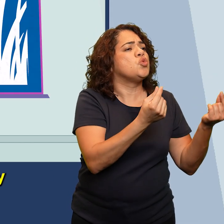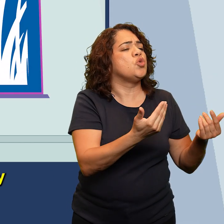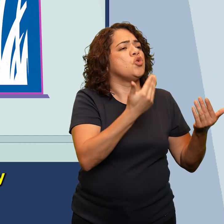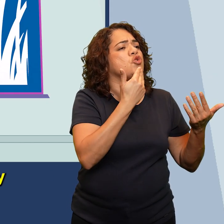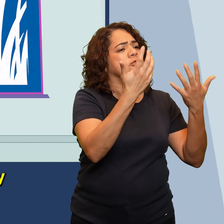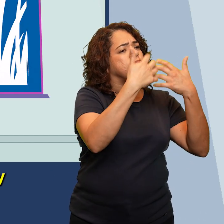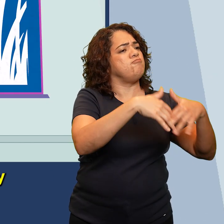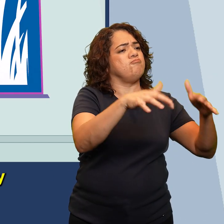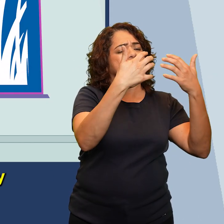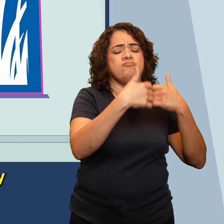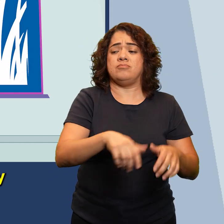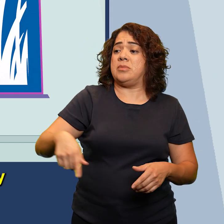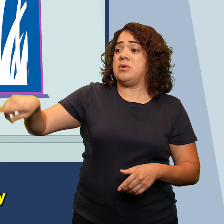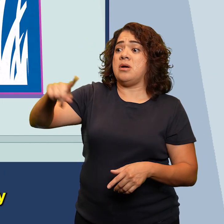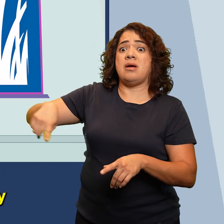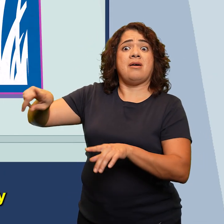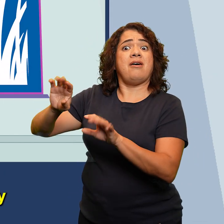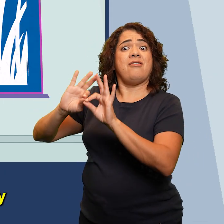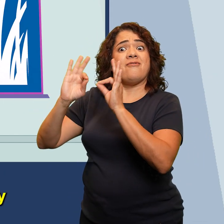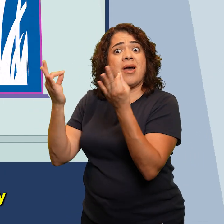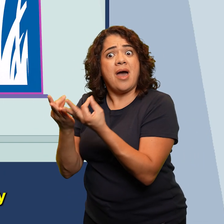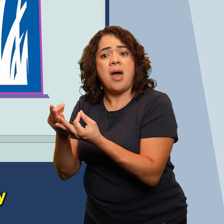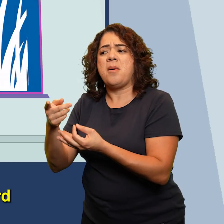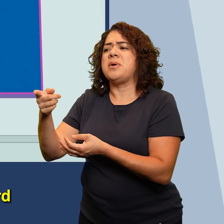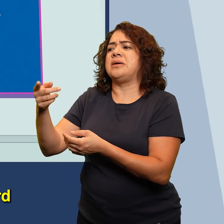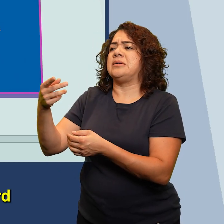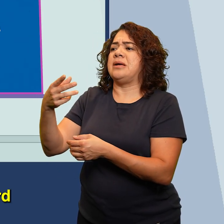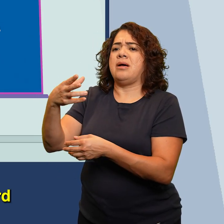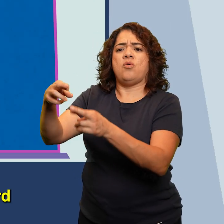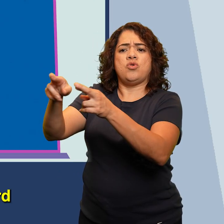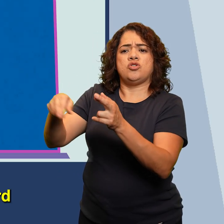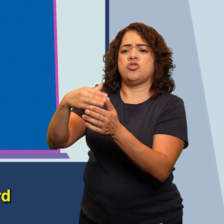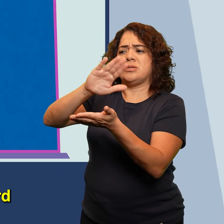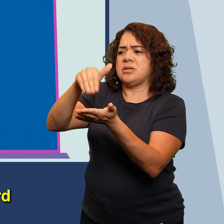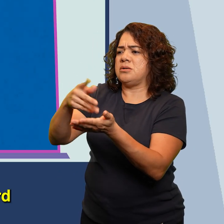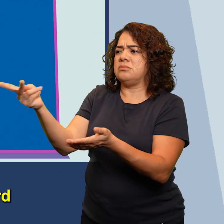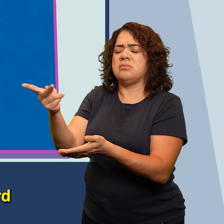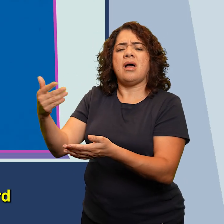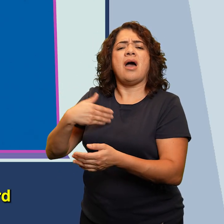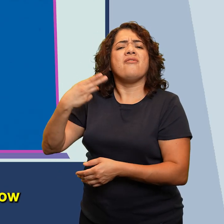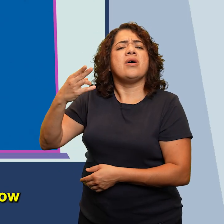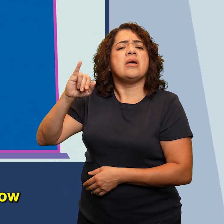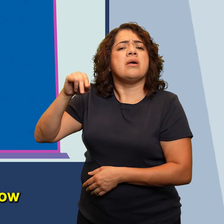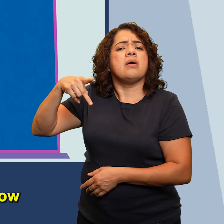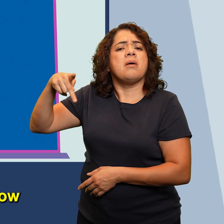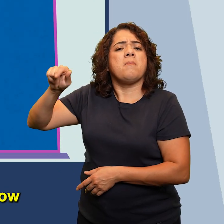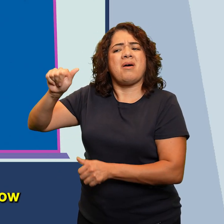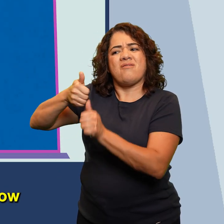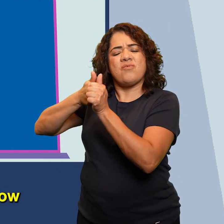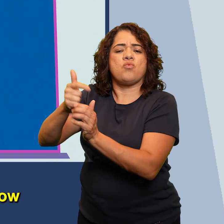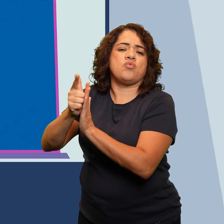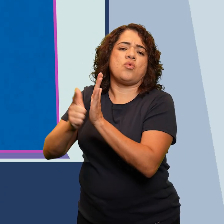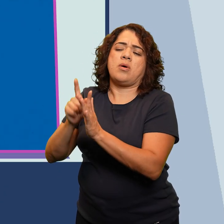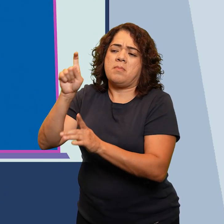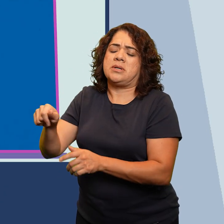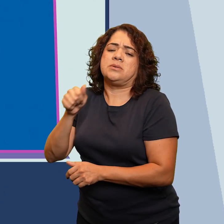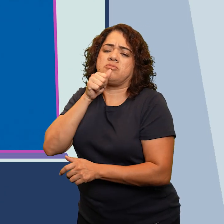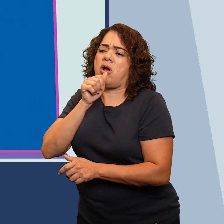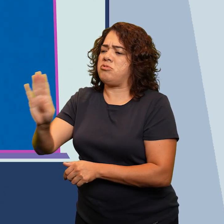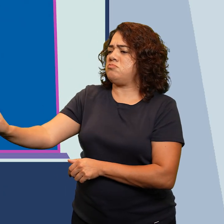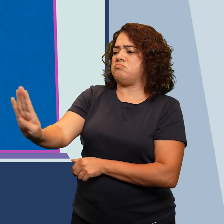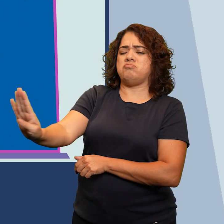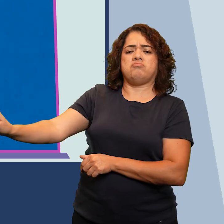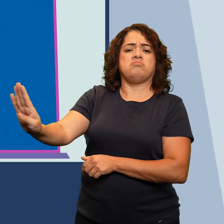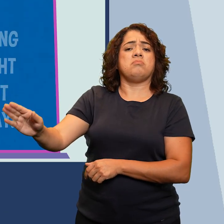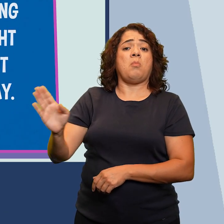the people served by the regional centers are entitled to their privacy under HIPAA. And no one, including board members, are allowed to know anyone else's